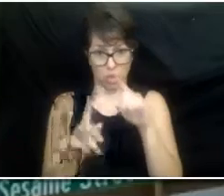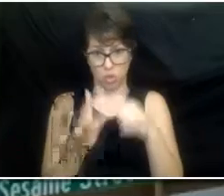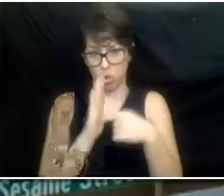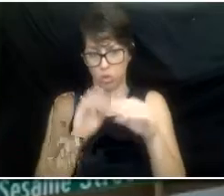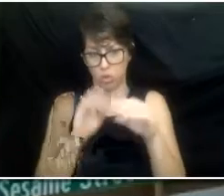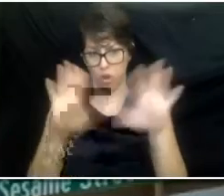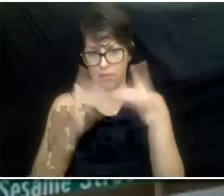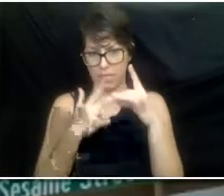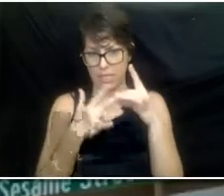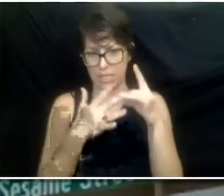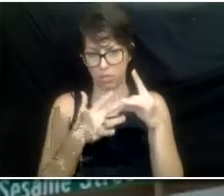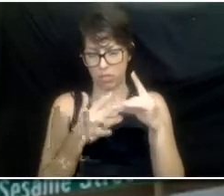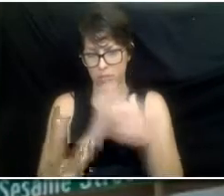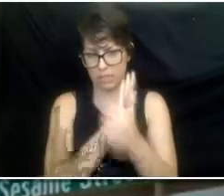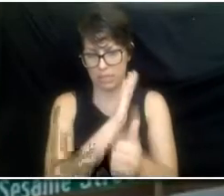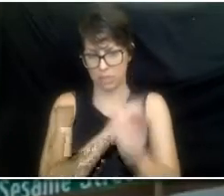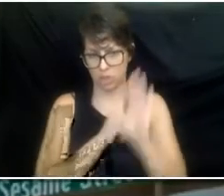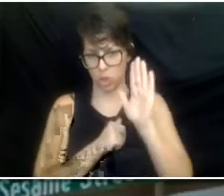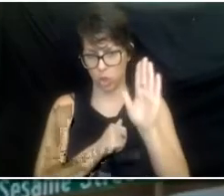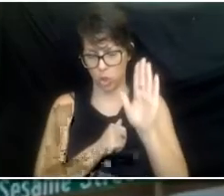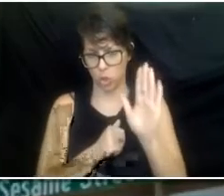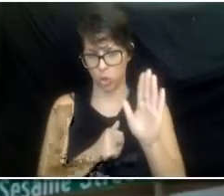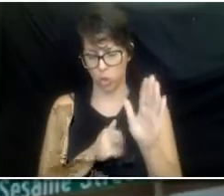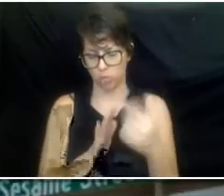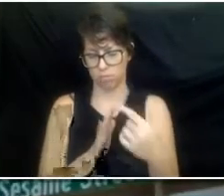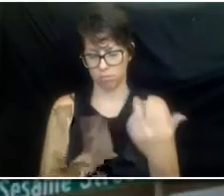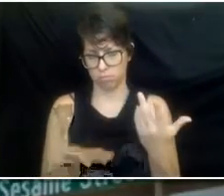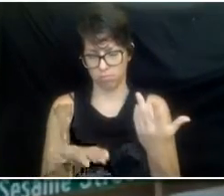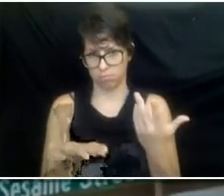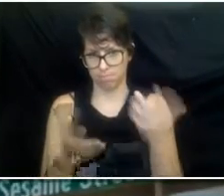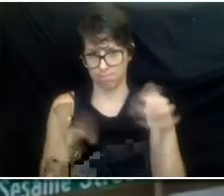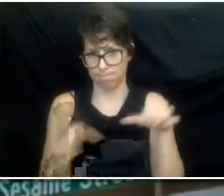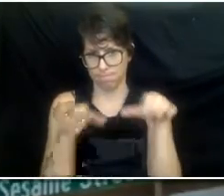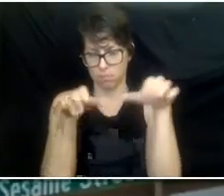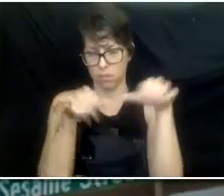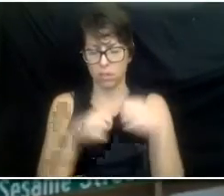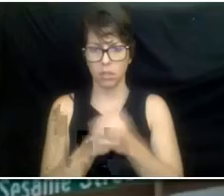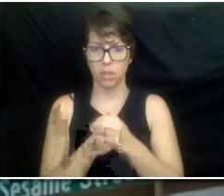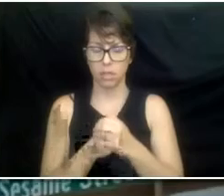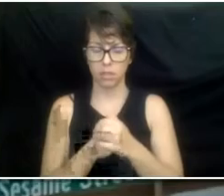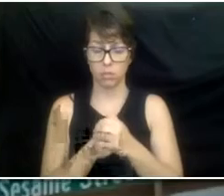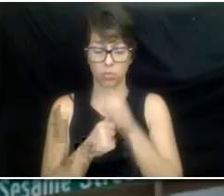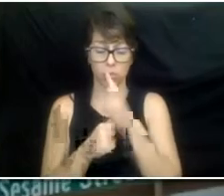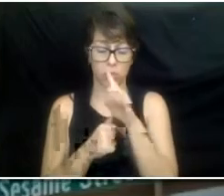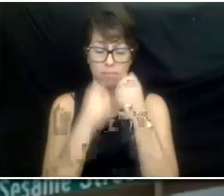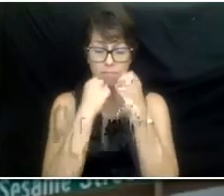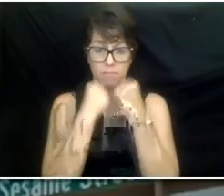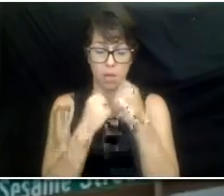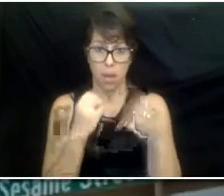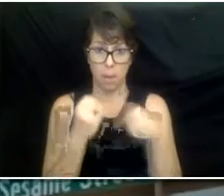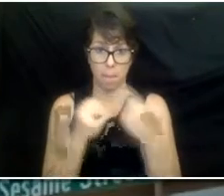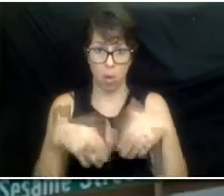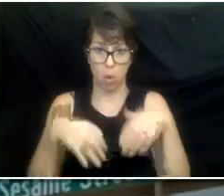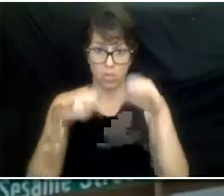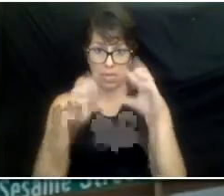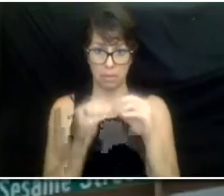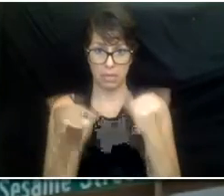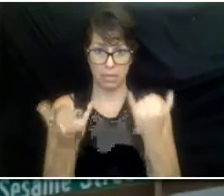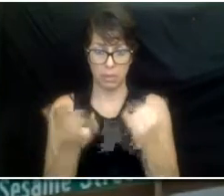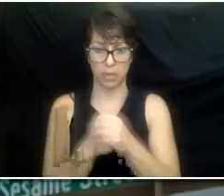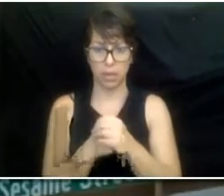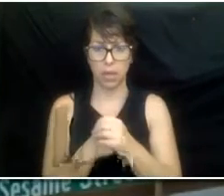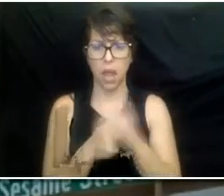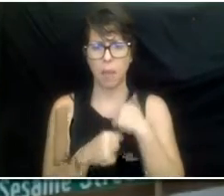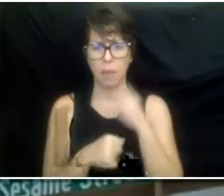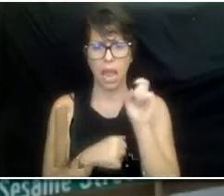it over to council member Richards um but I would like to start with the NYPD um deputy